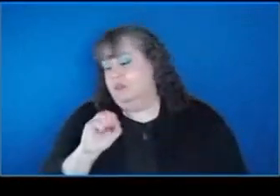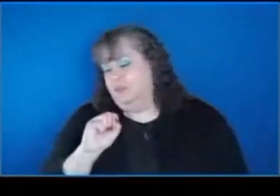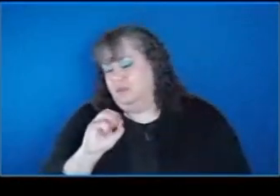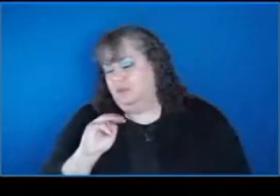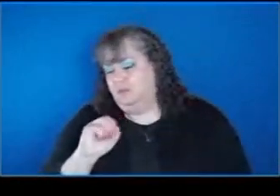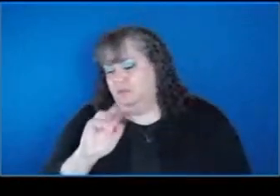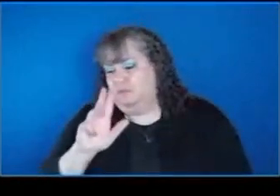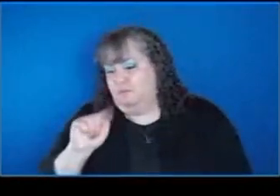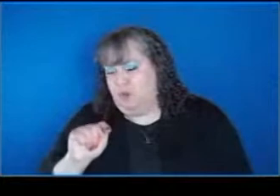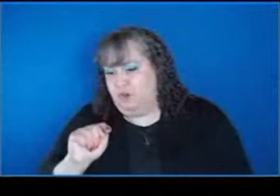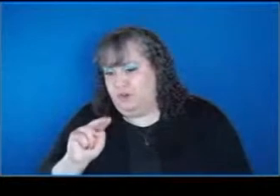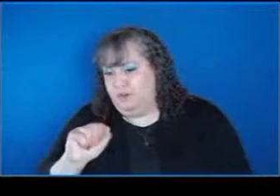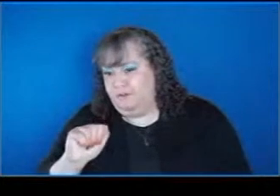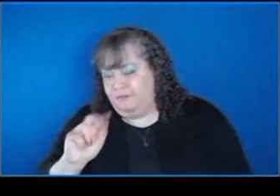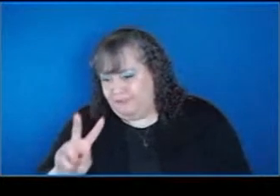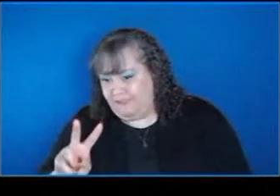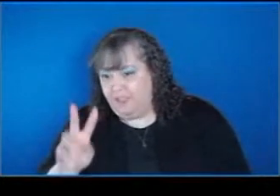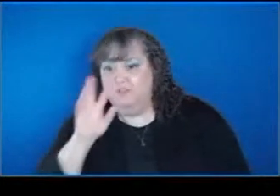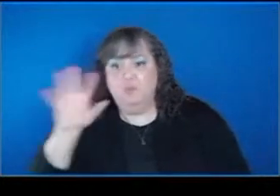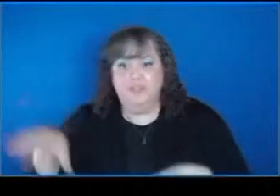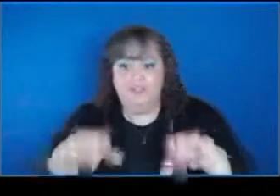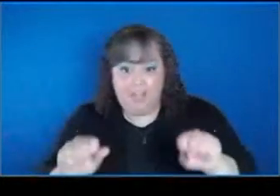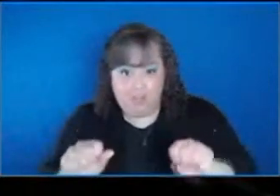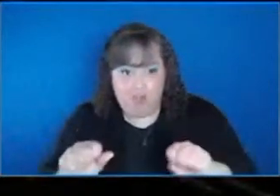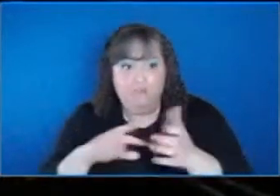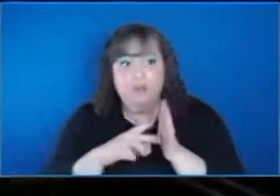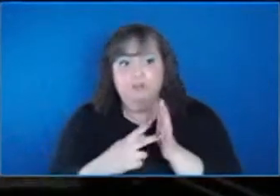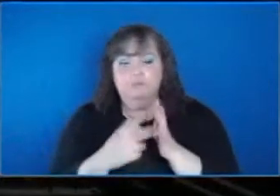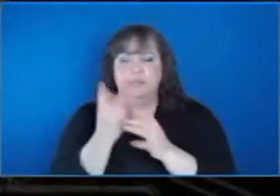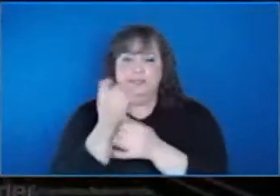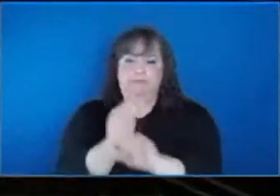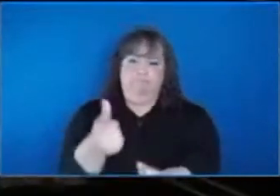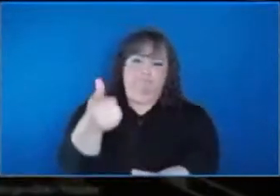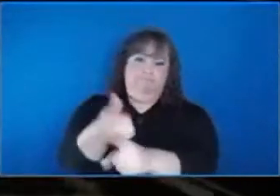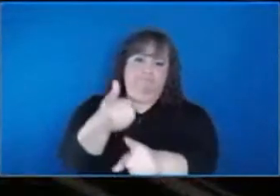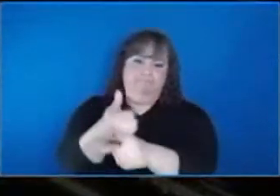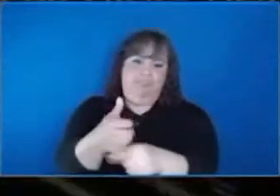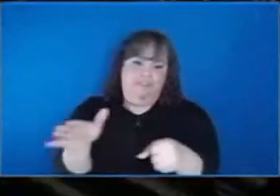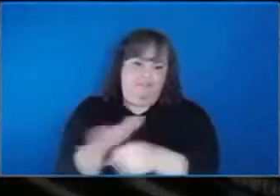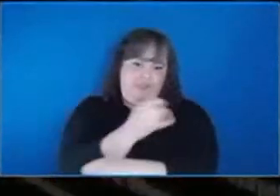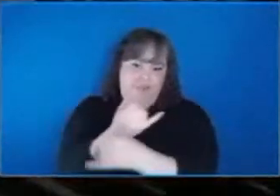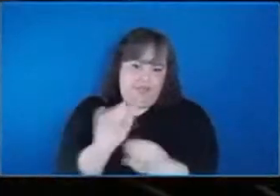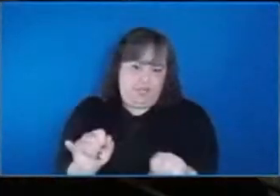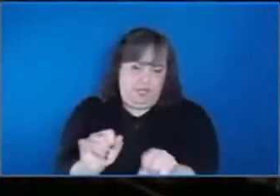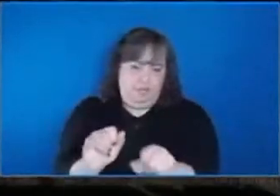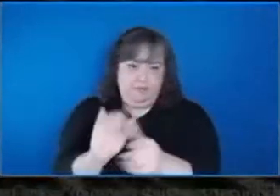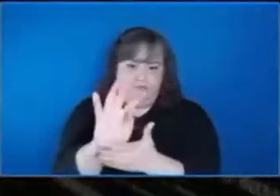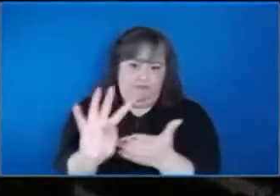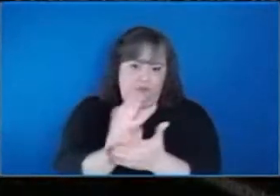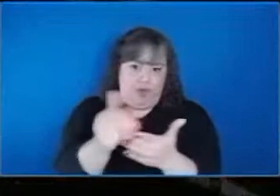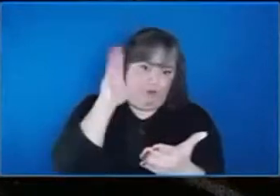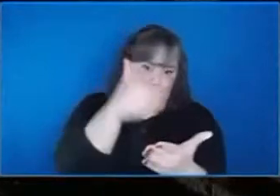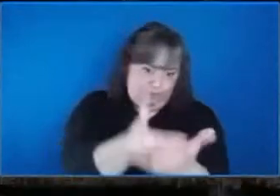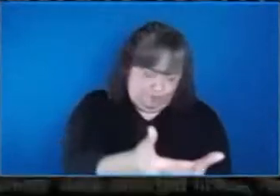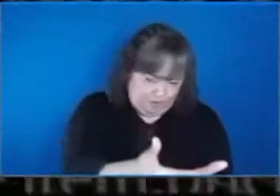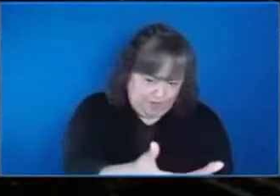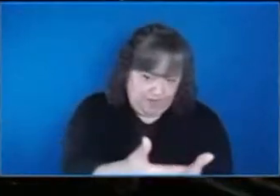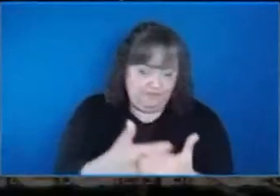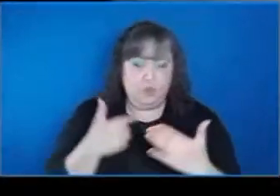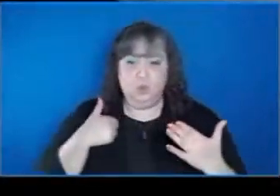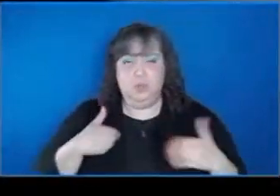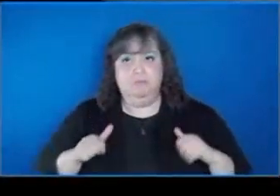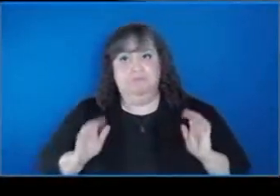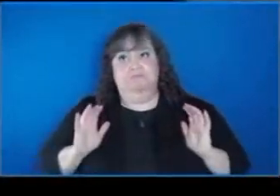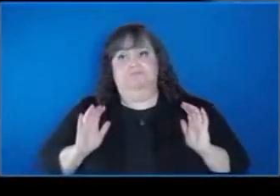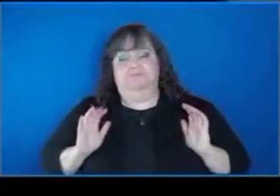joysticking the spacecraft from Earth. It's fully autonomous 4 hours out. And then at 1 hour is when we actually will